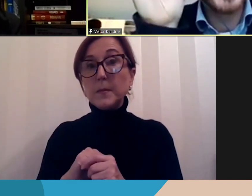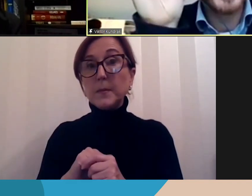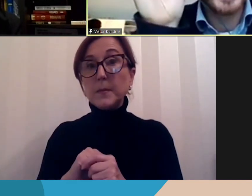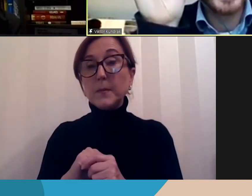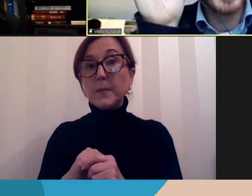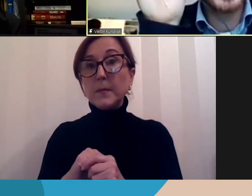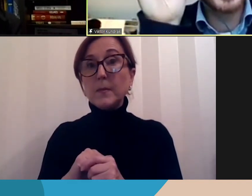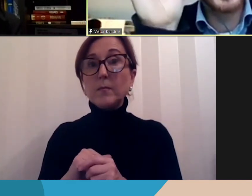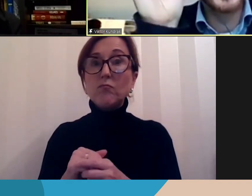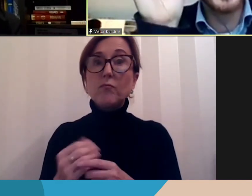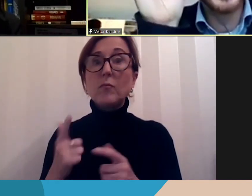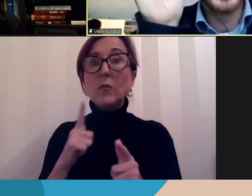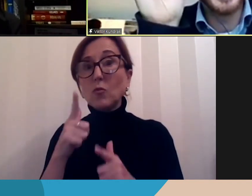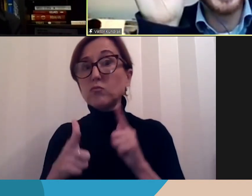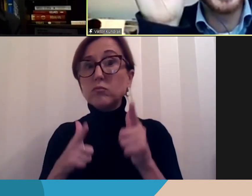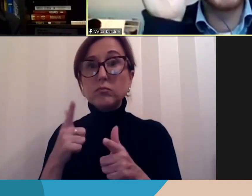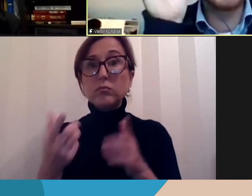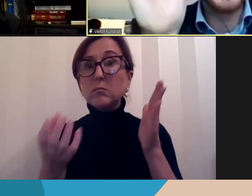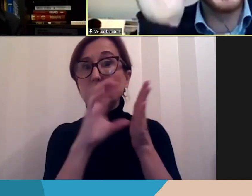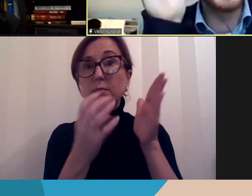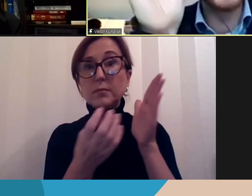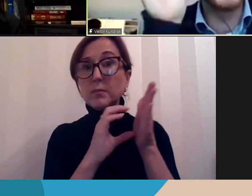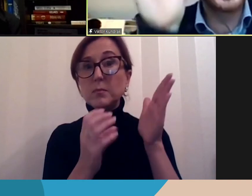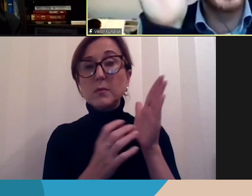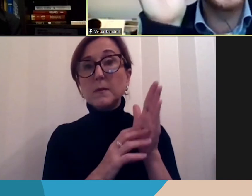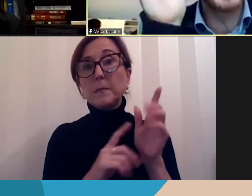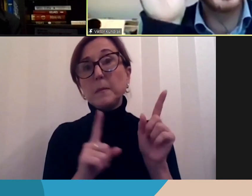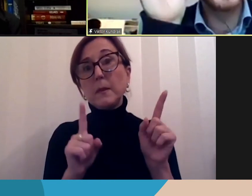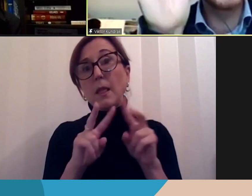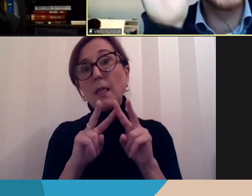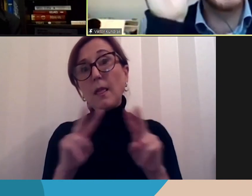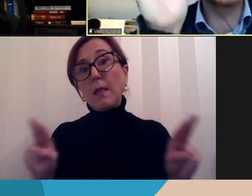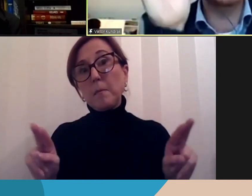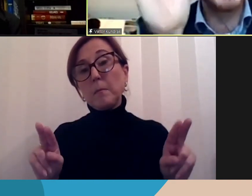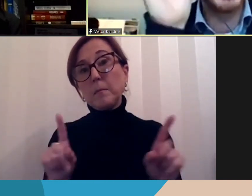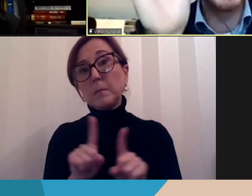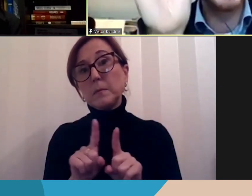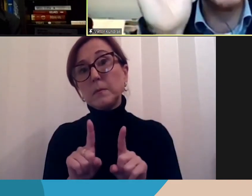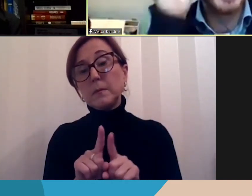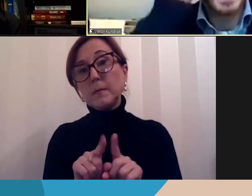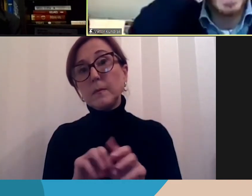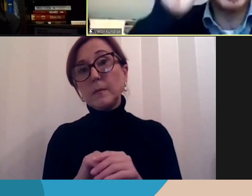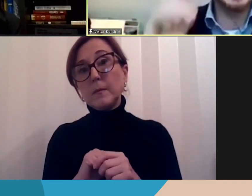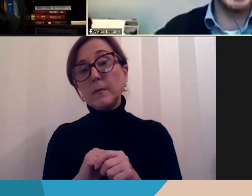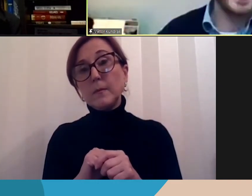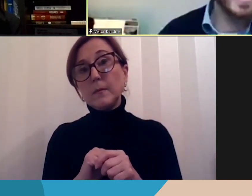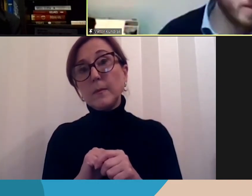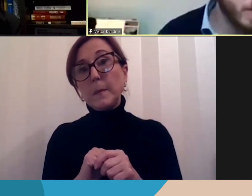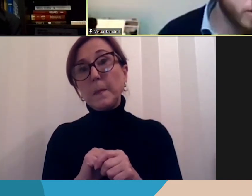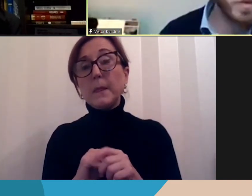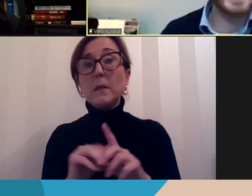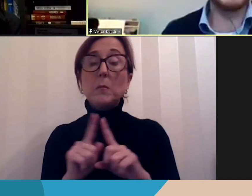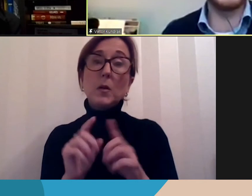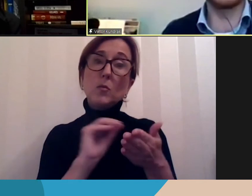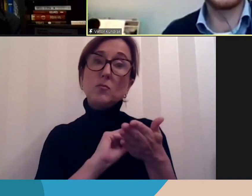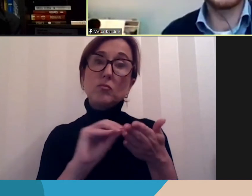comparable to graffiti on the wall of Jewish shops during the Kristallnacht, during